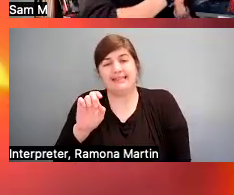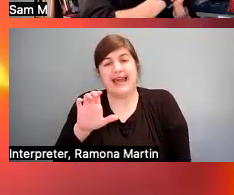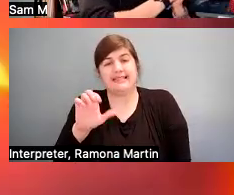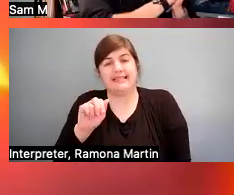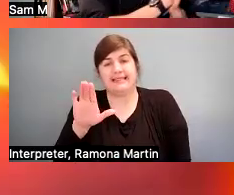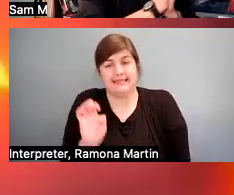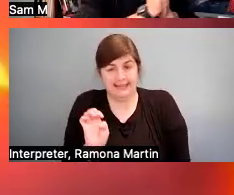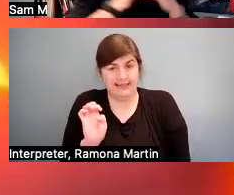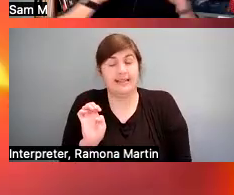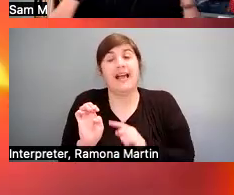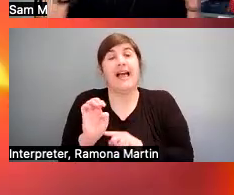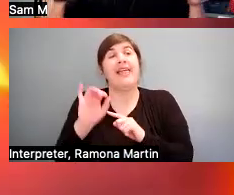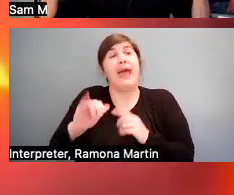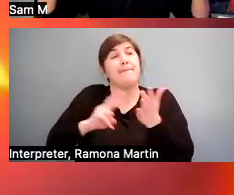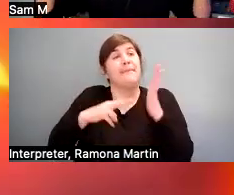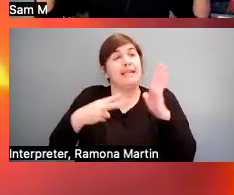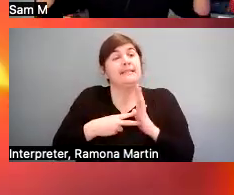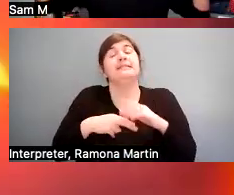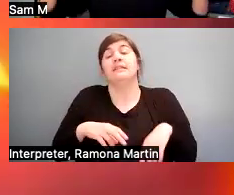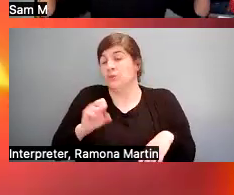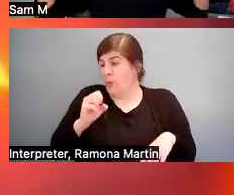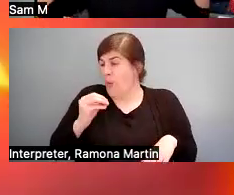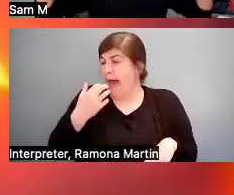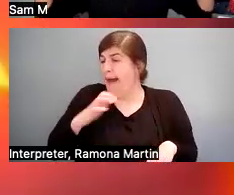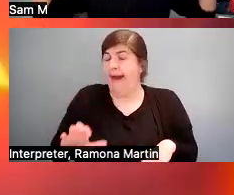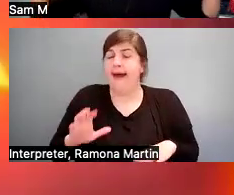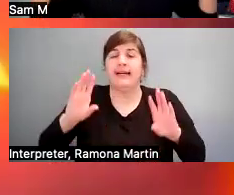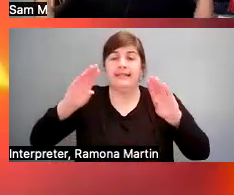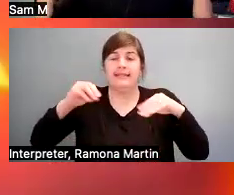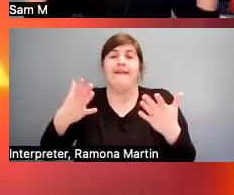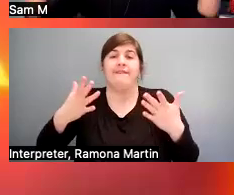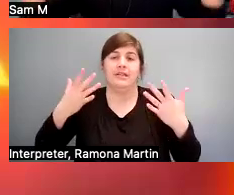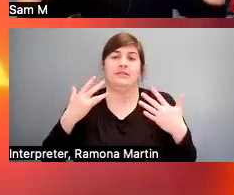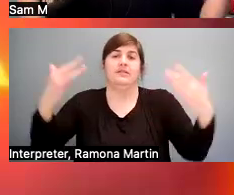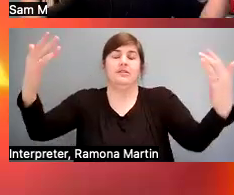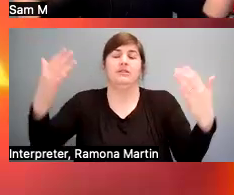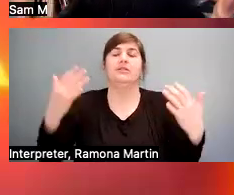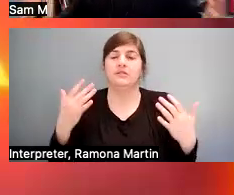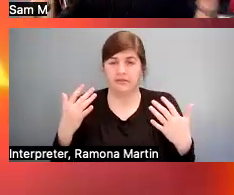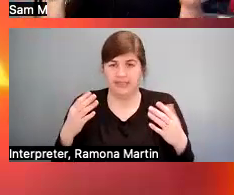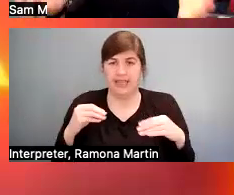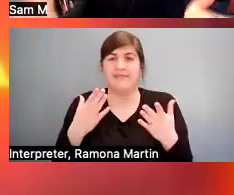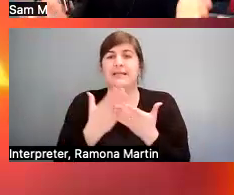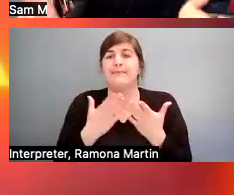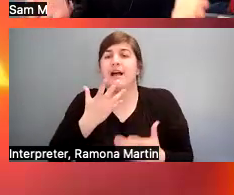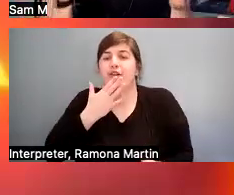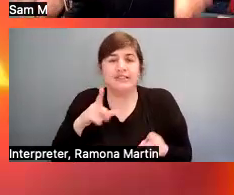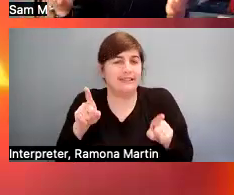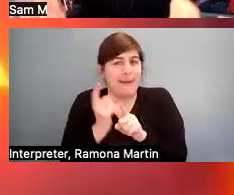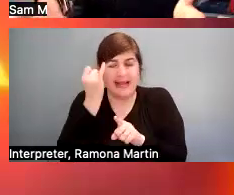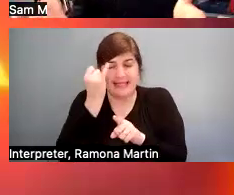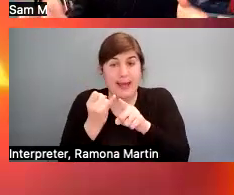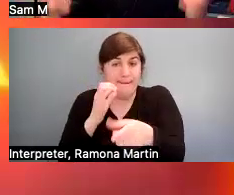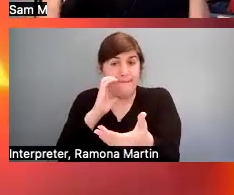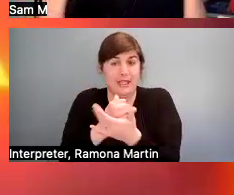incandescence essentially means it is so hot that it is giving off a radiation that is also giving color. So just like in this picture, you